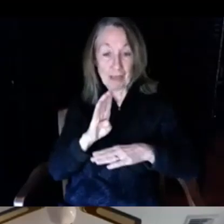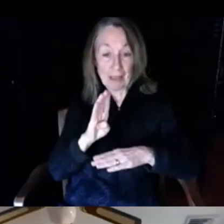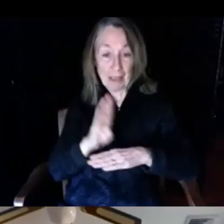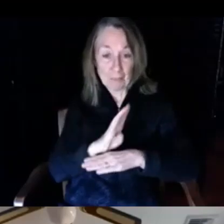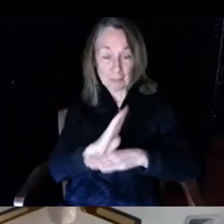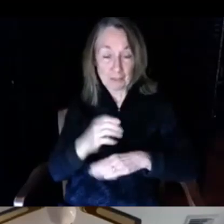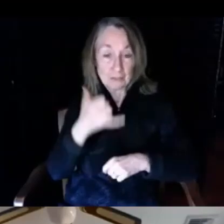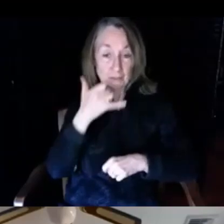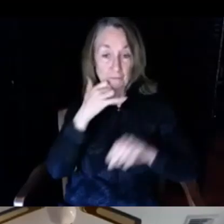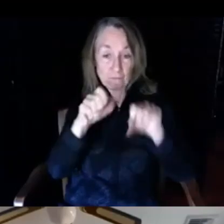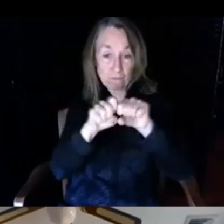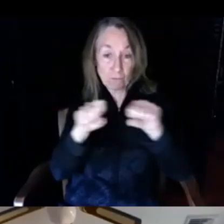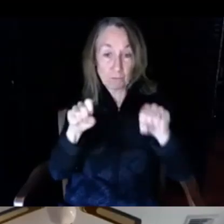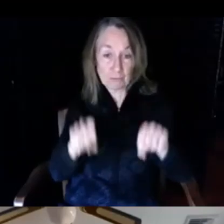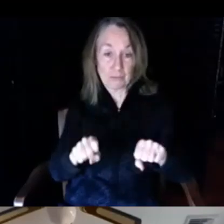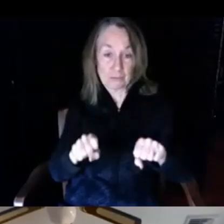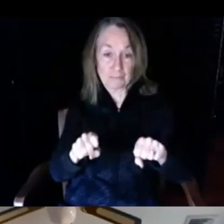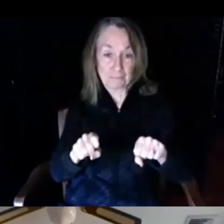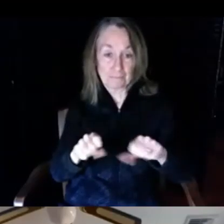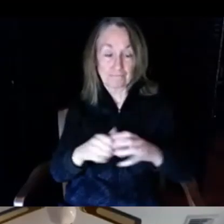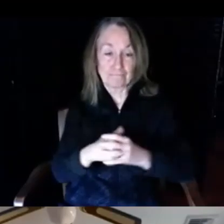system in order for that to work.